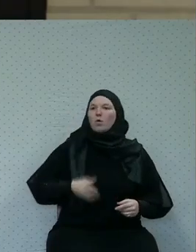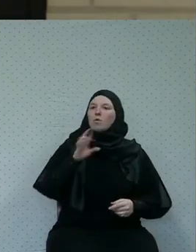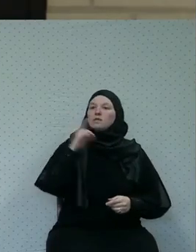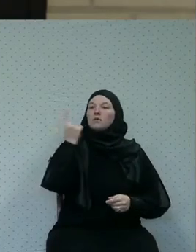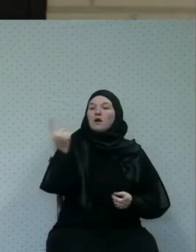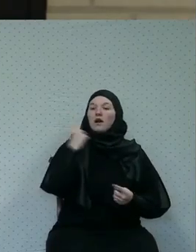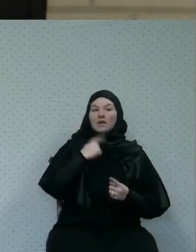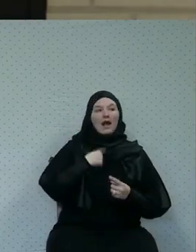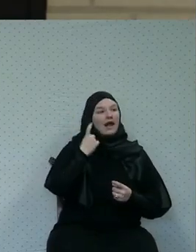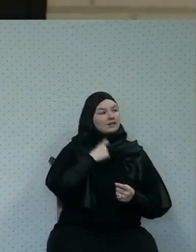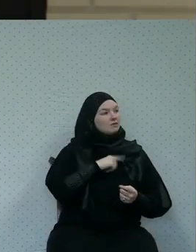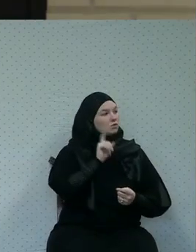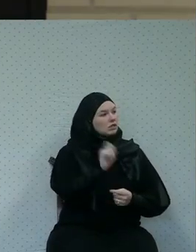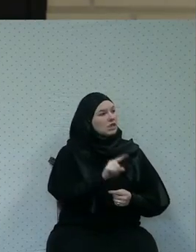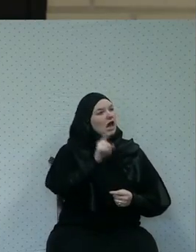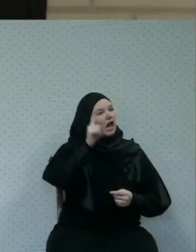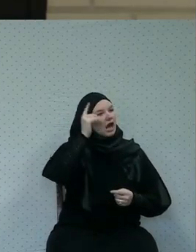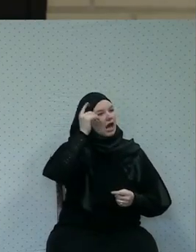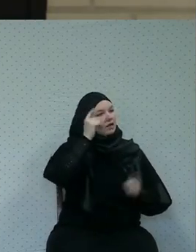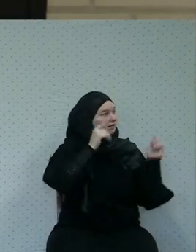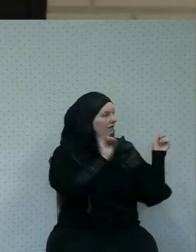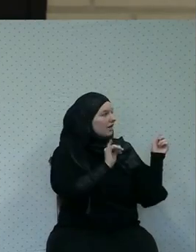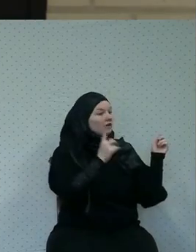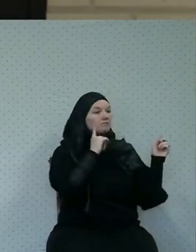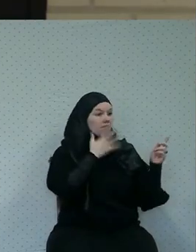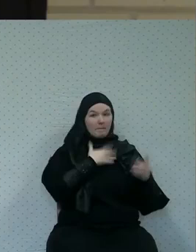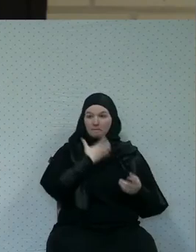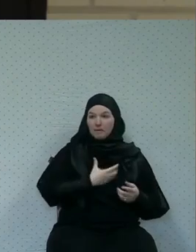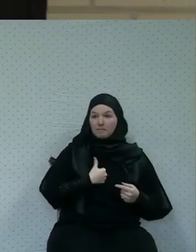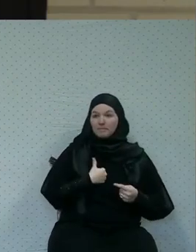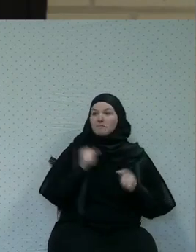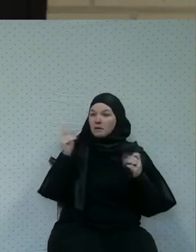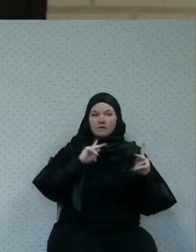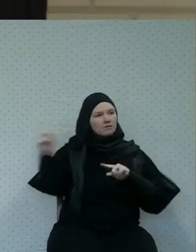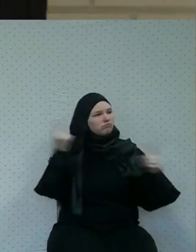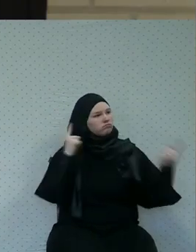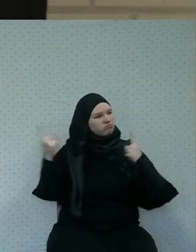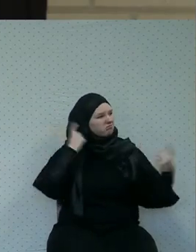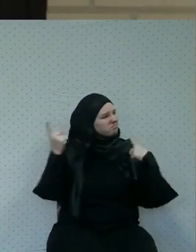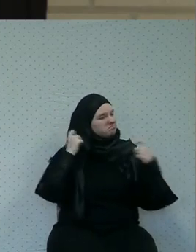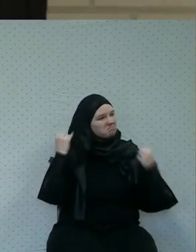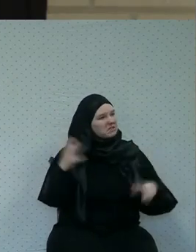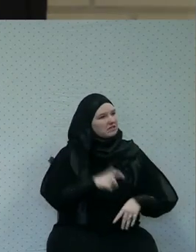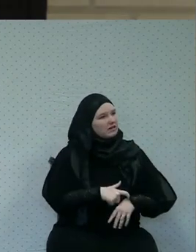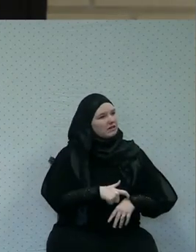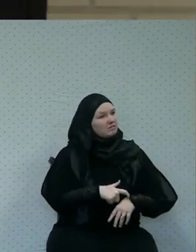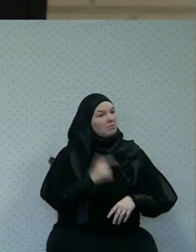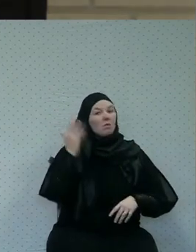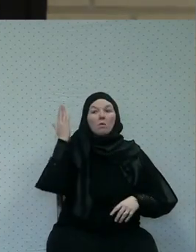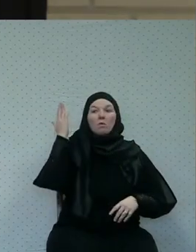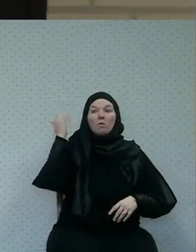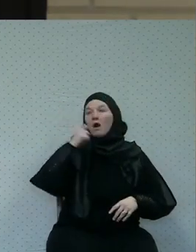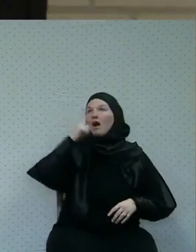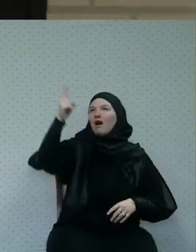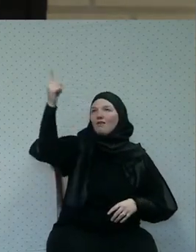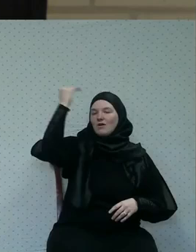question, I know that Allah is sending me a message. I need to be careful. So before I respond to anybody